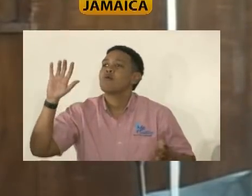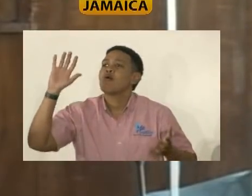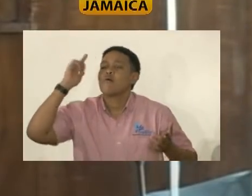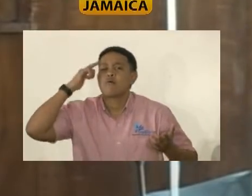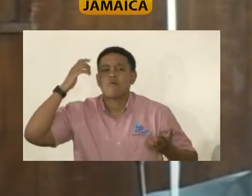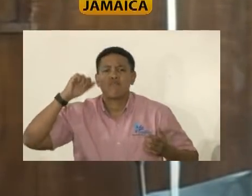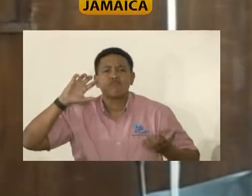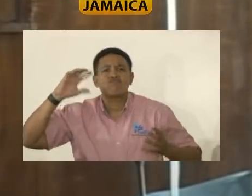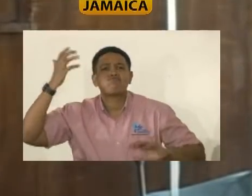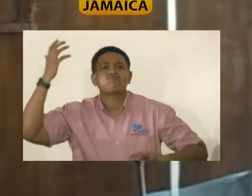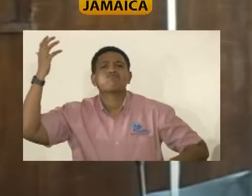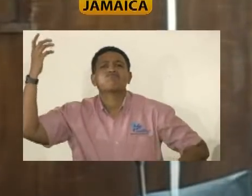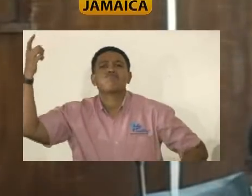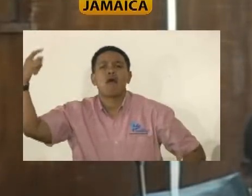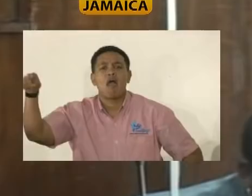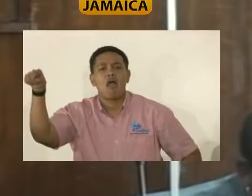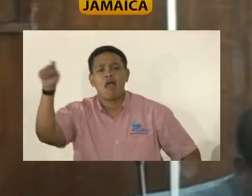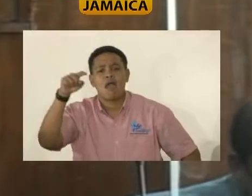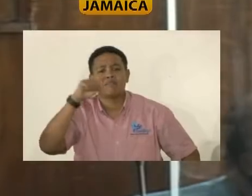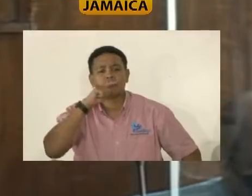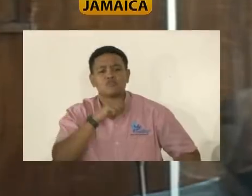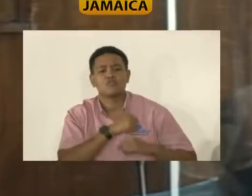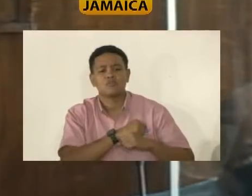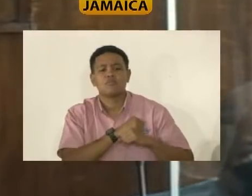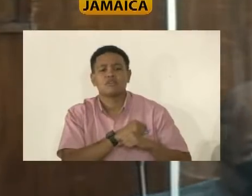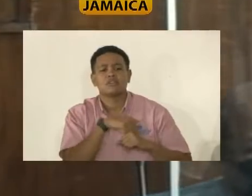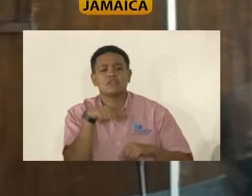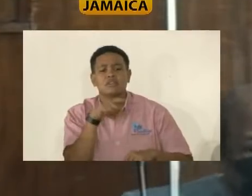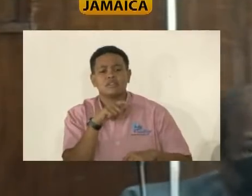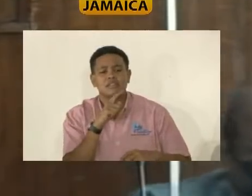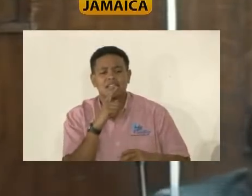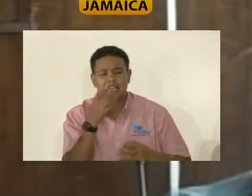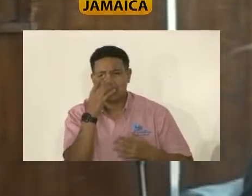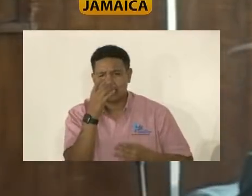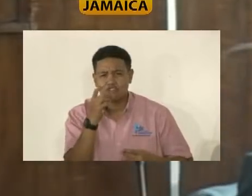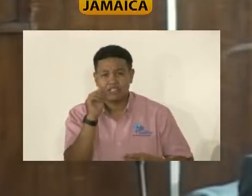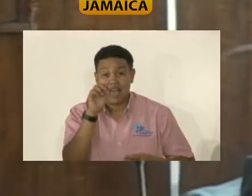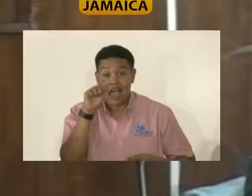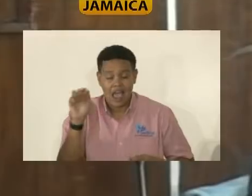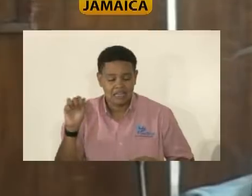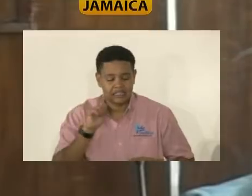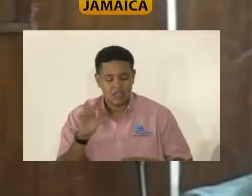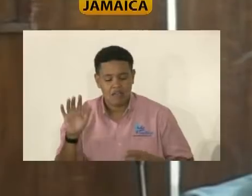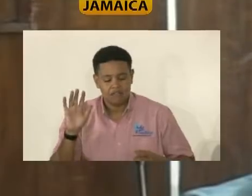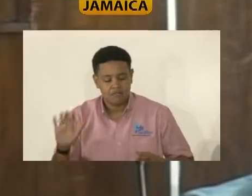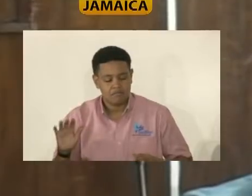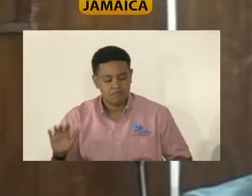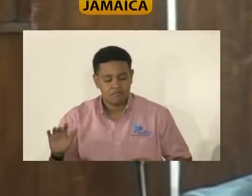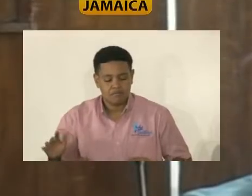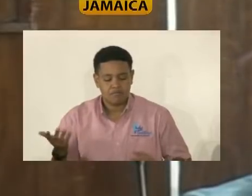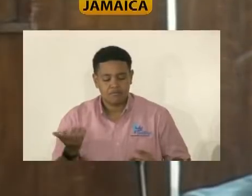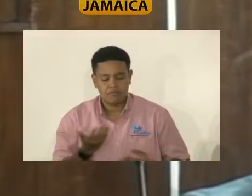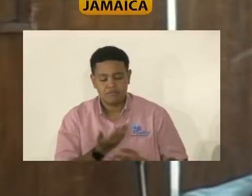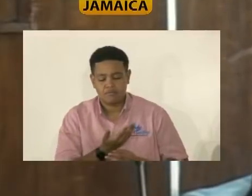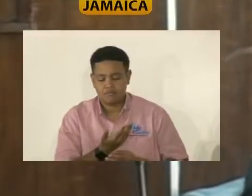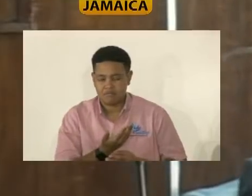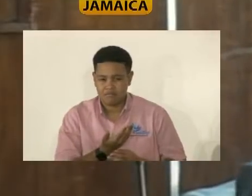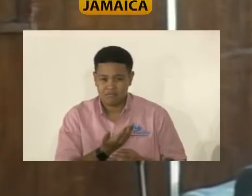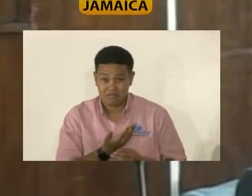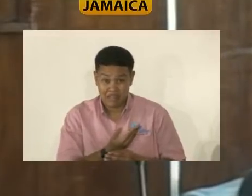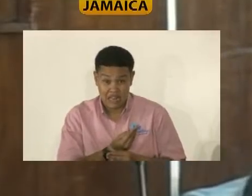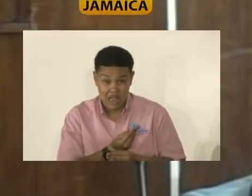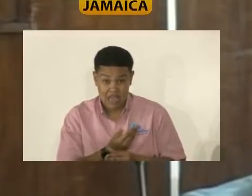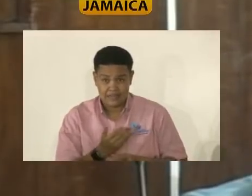was to protect the interests and assets of the landed plantocracy. They are, of course, a very